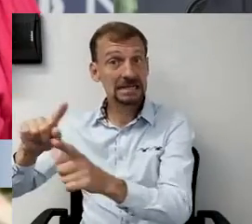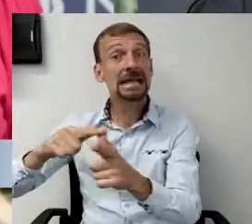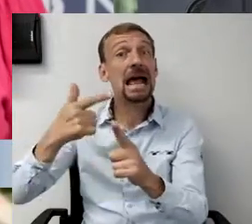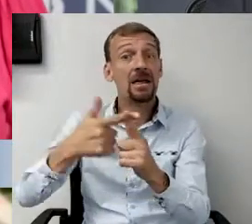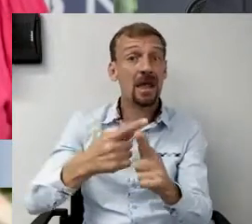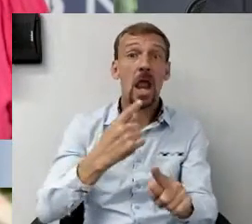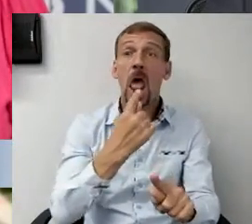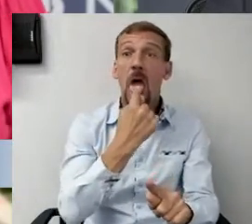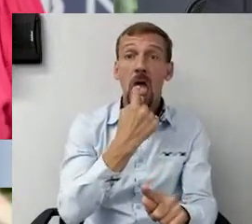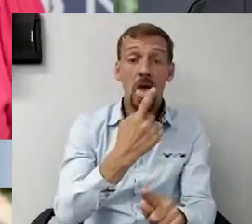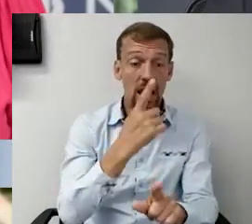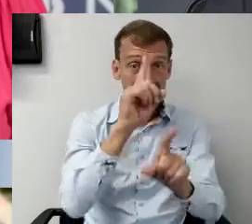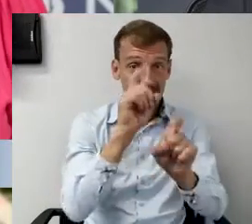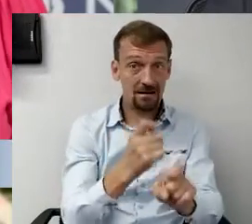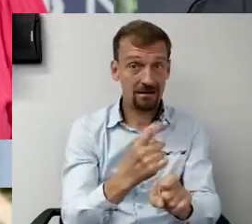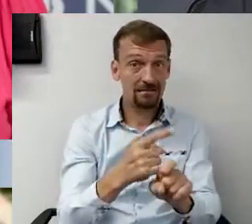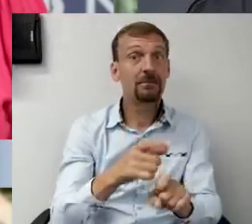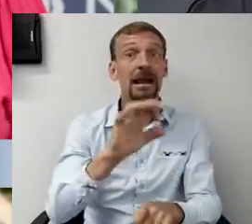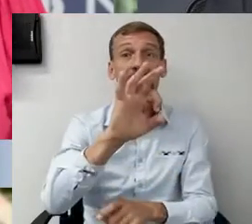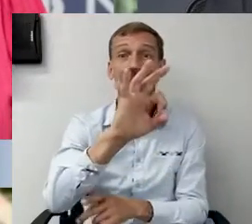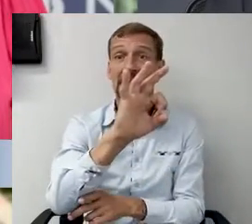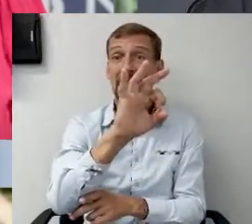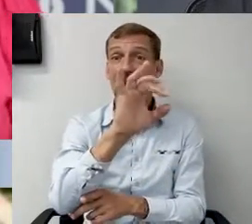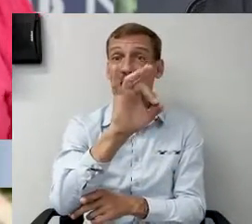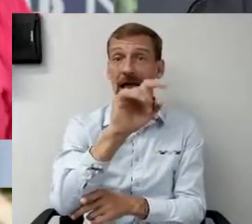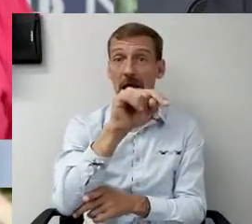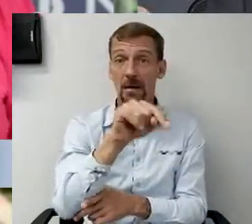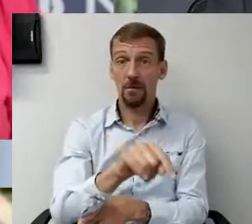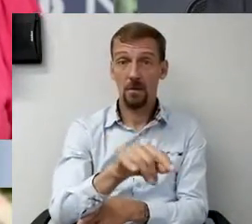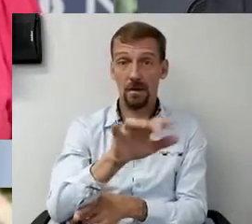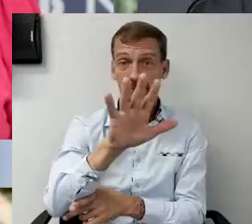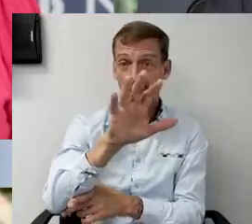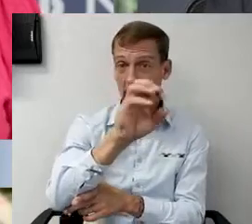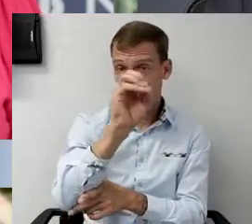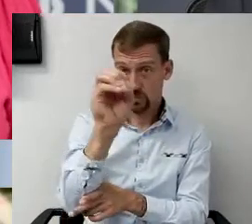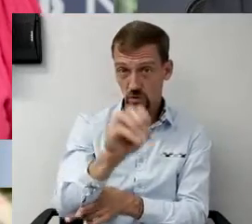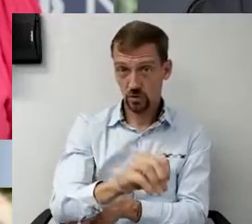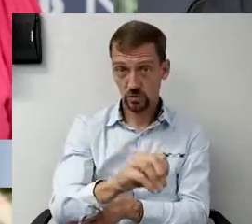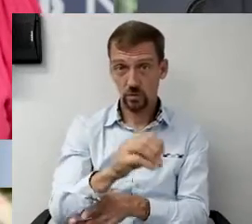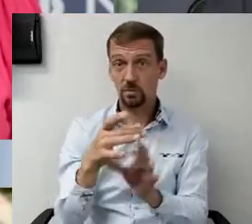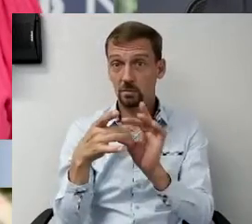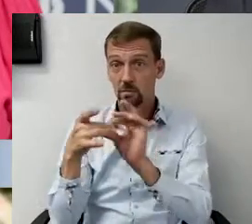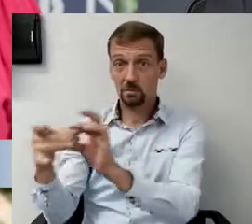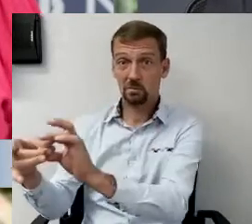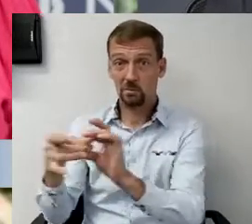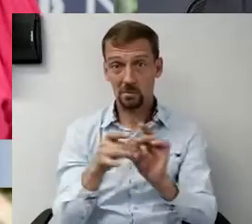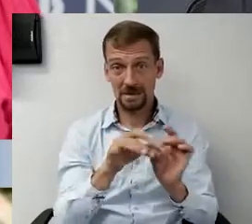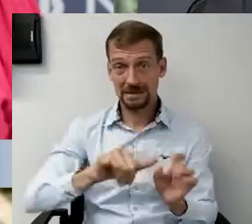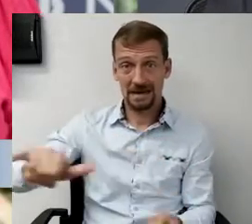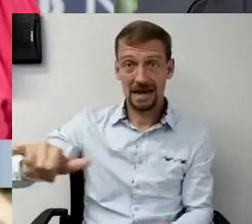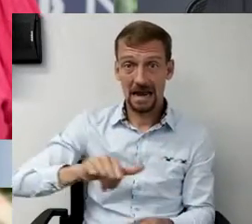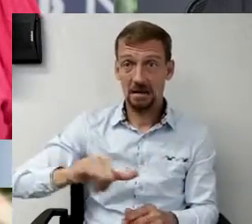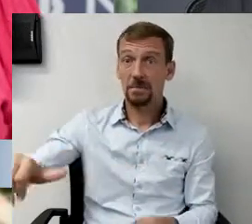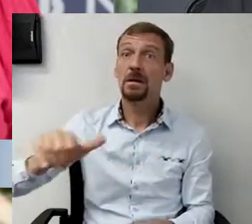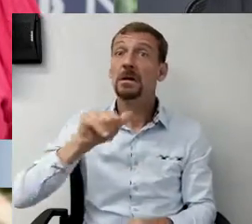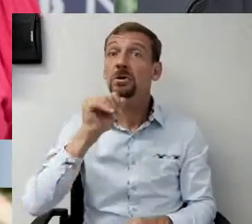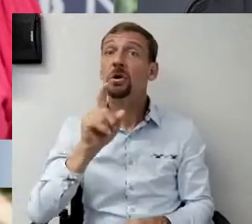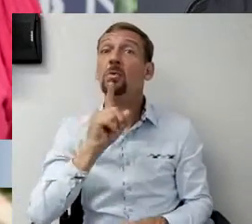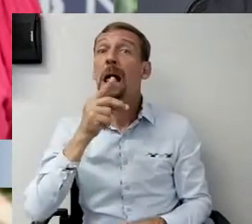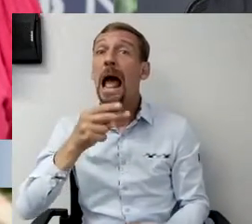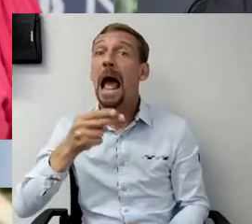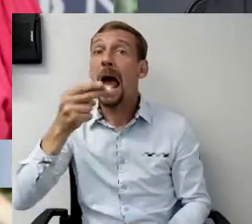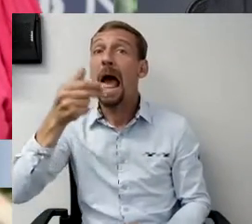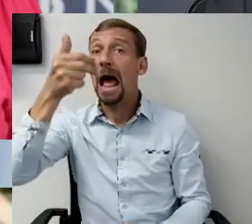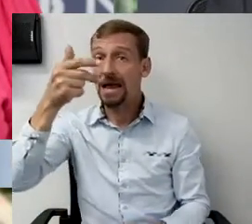saliva, and they had a 98.5% correlation rate. So not as high as